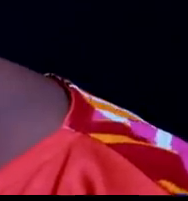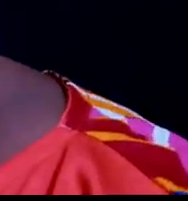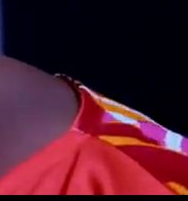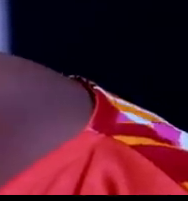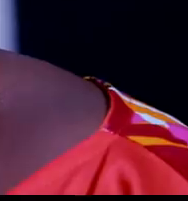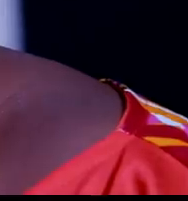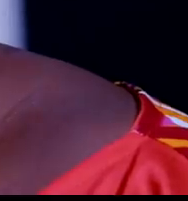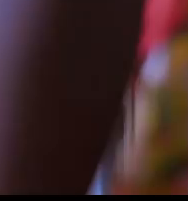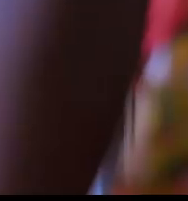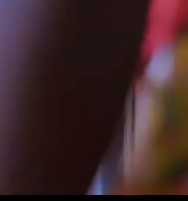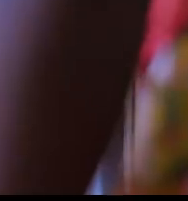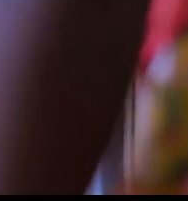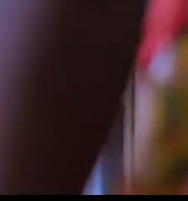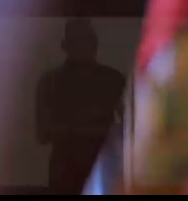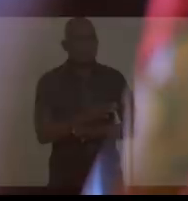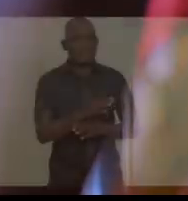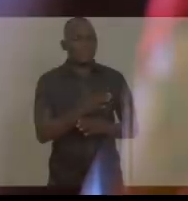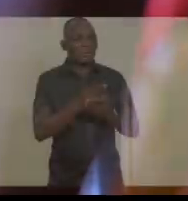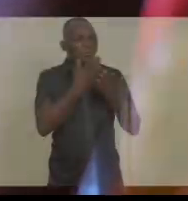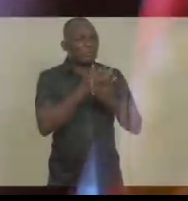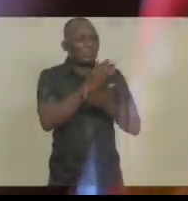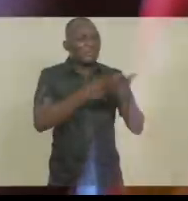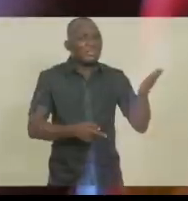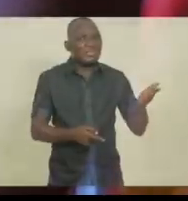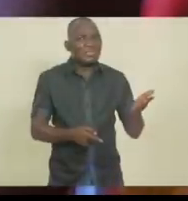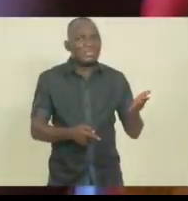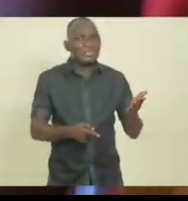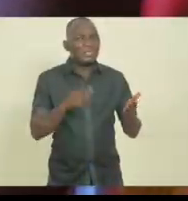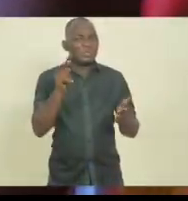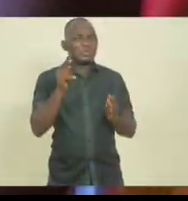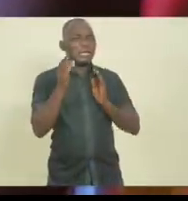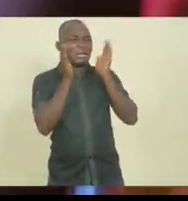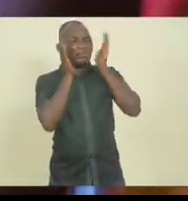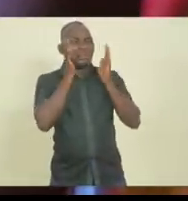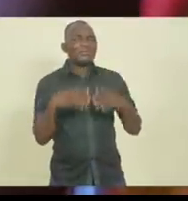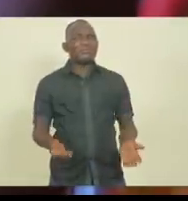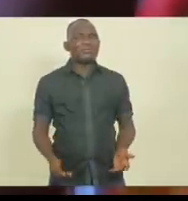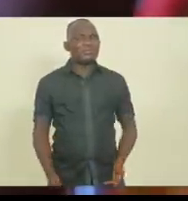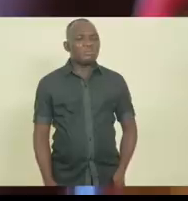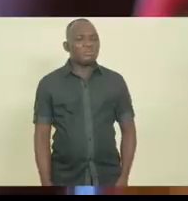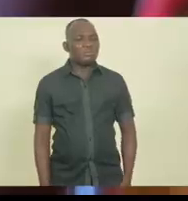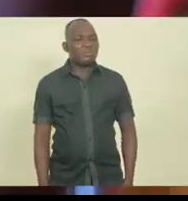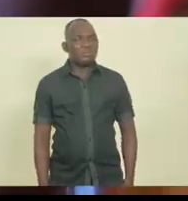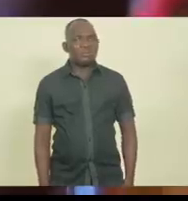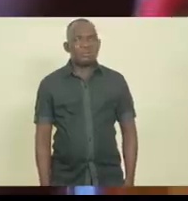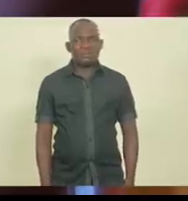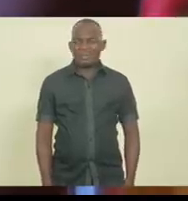Good evening. What is good about this evening? What kind of embarrassment is this?